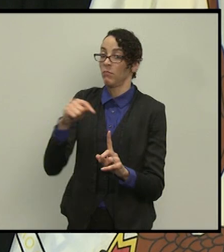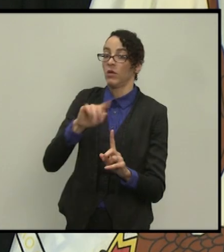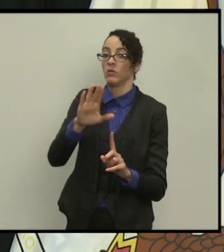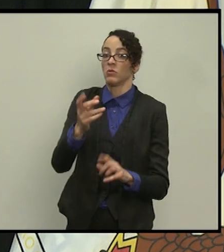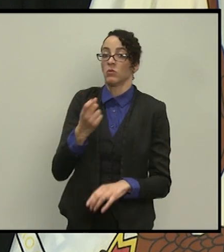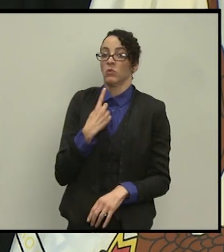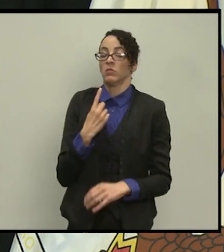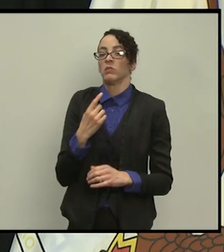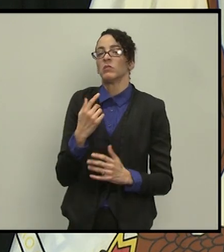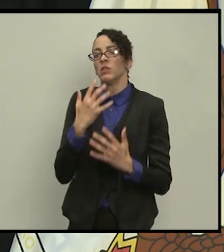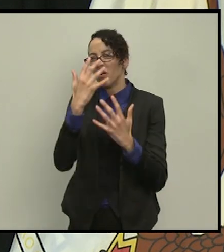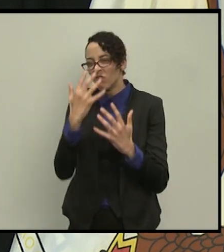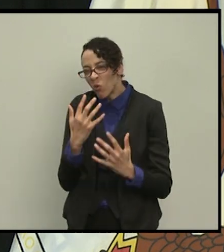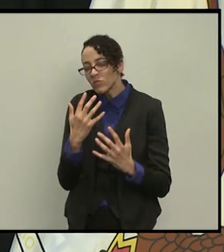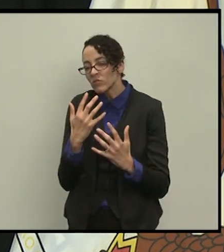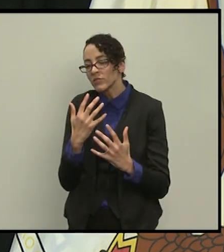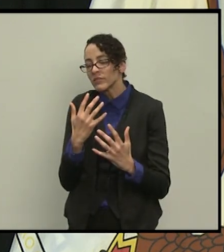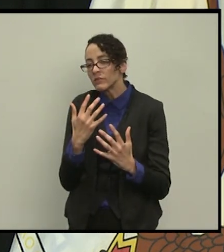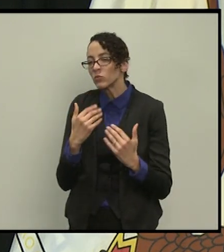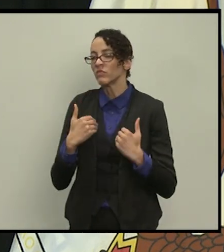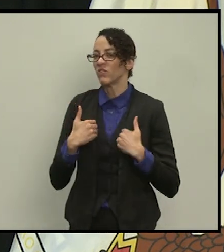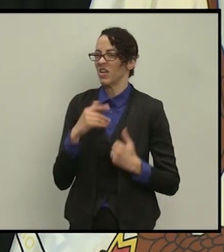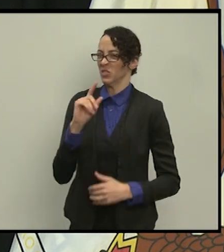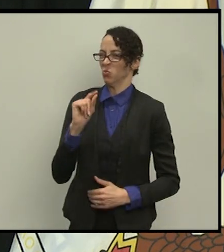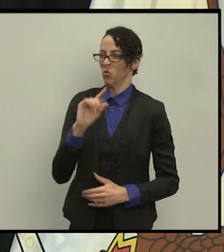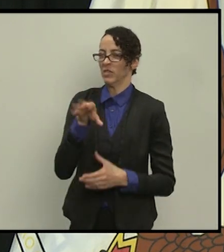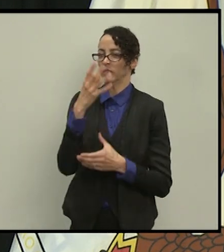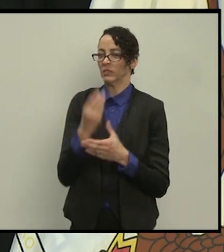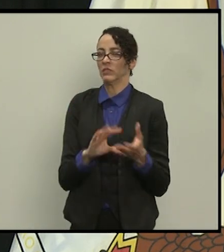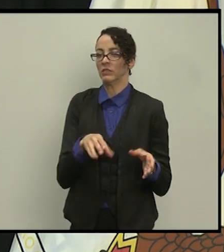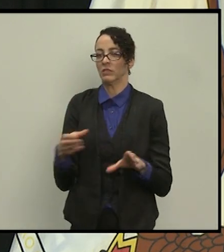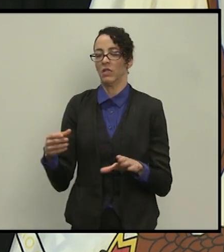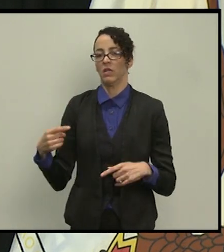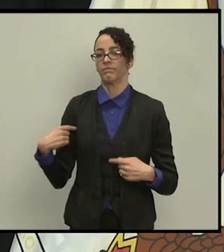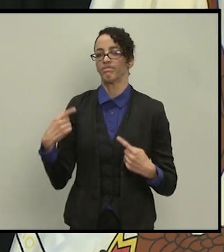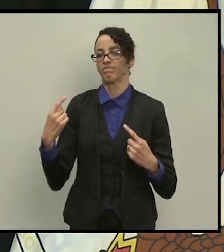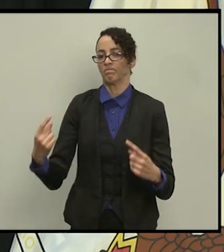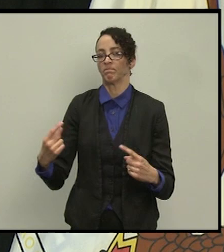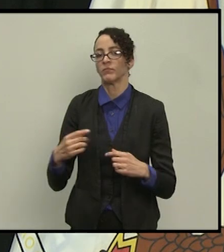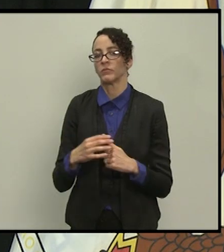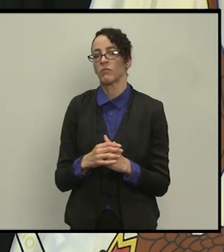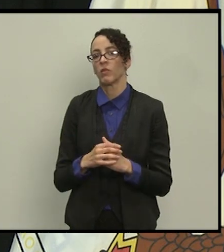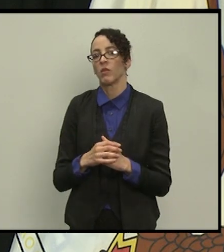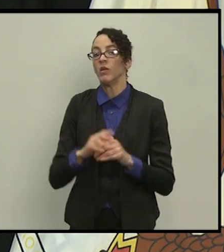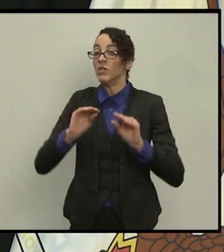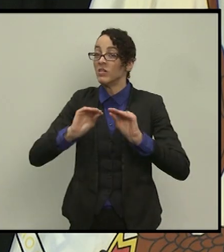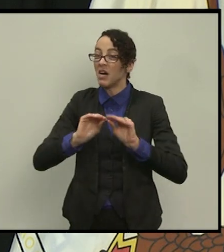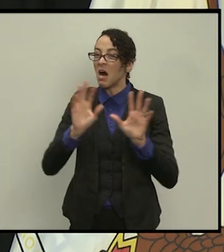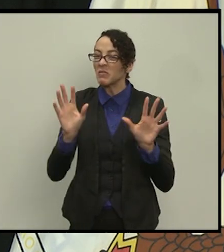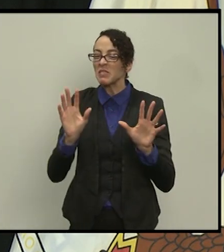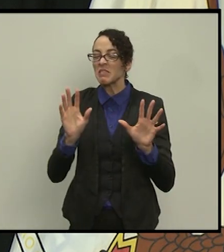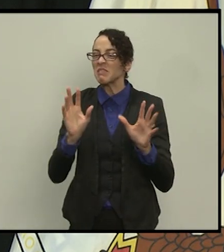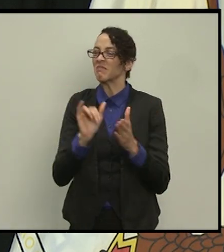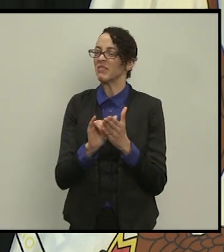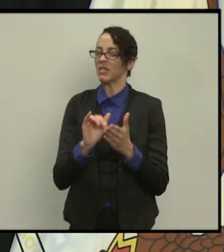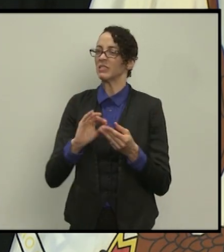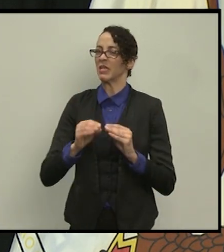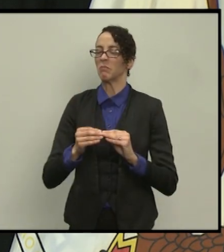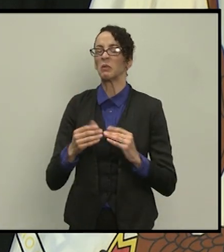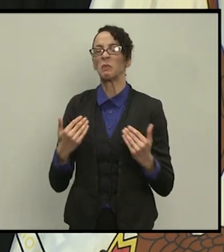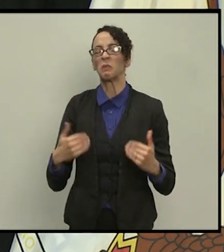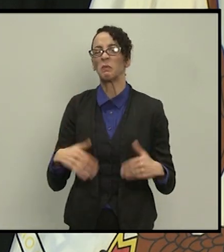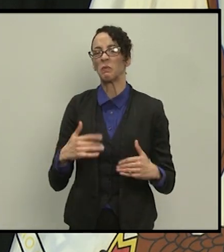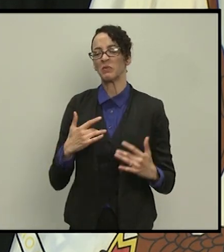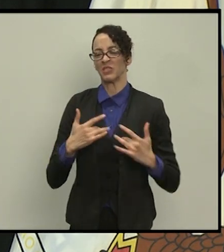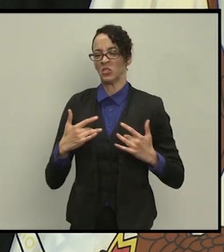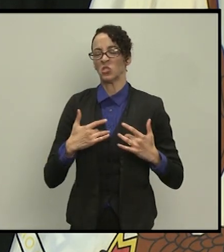had, unfortunately, 20 deaths. And obviously, that's concerning to me.